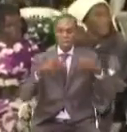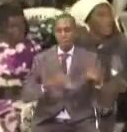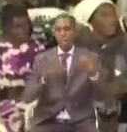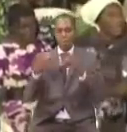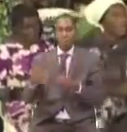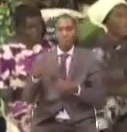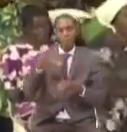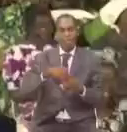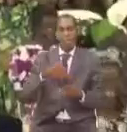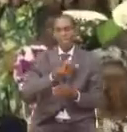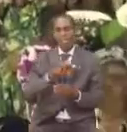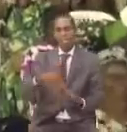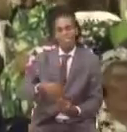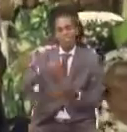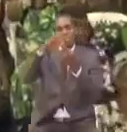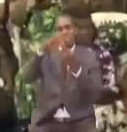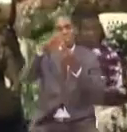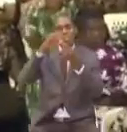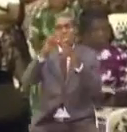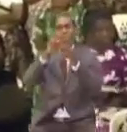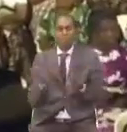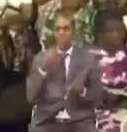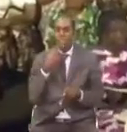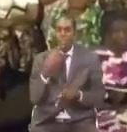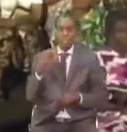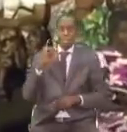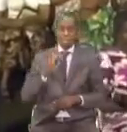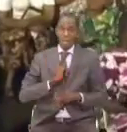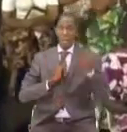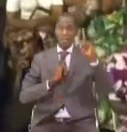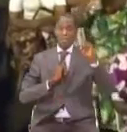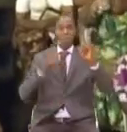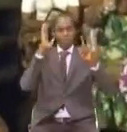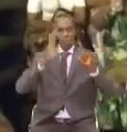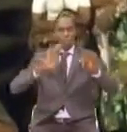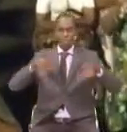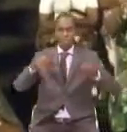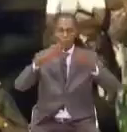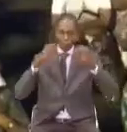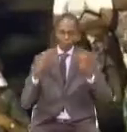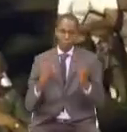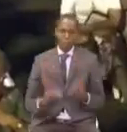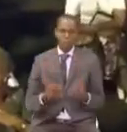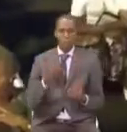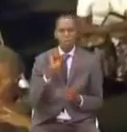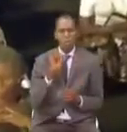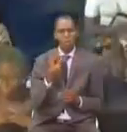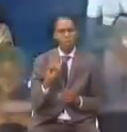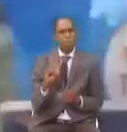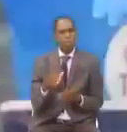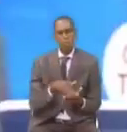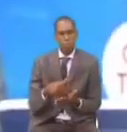place. And he says, I will strengthen thee. You're so weak and you